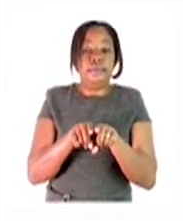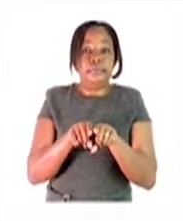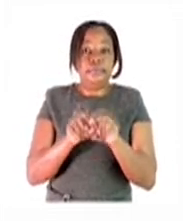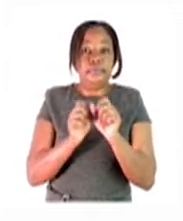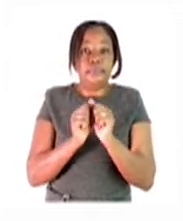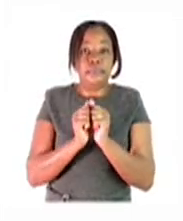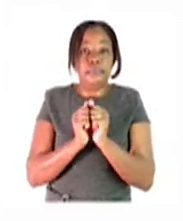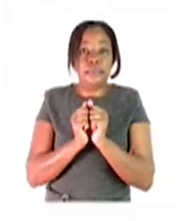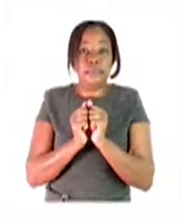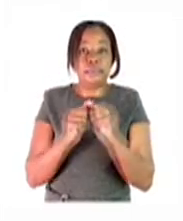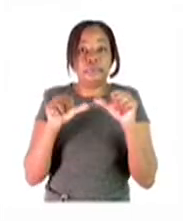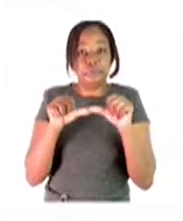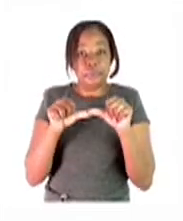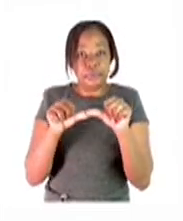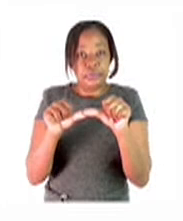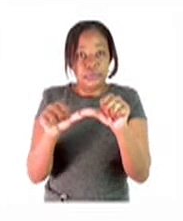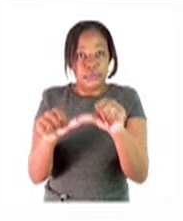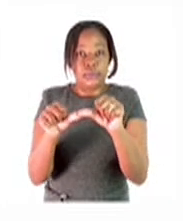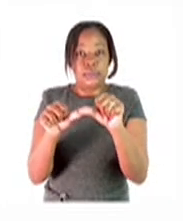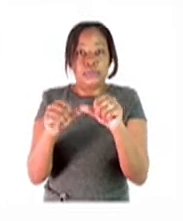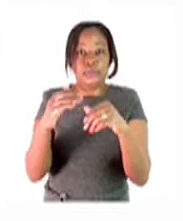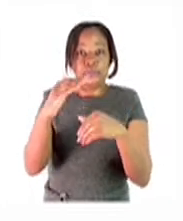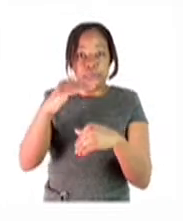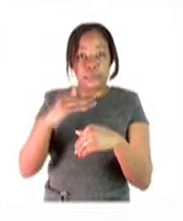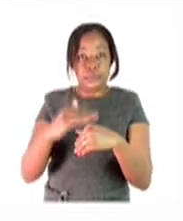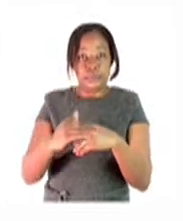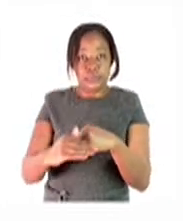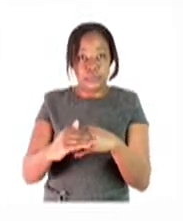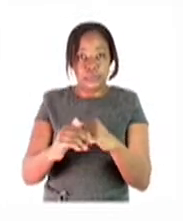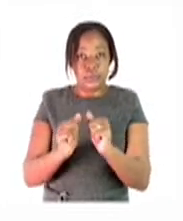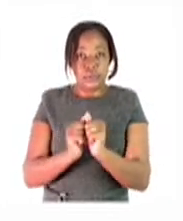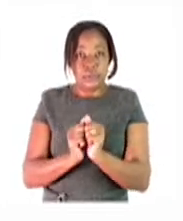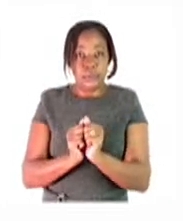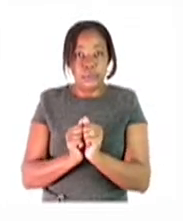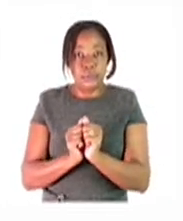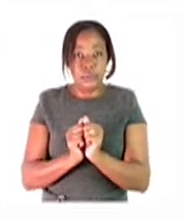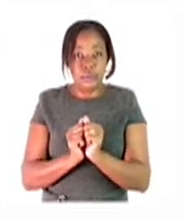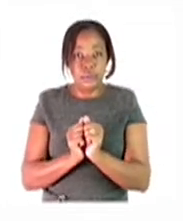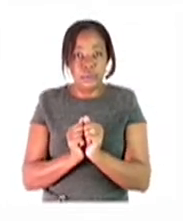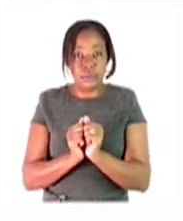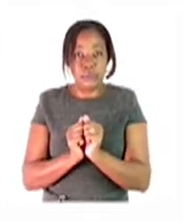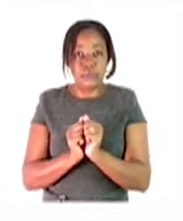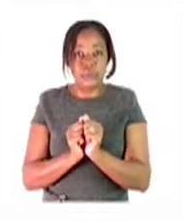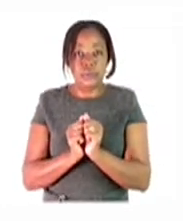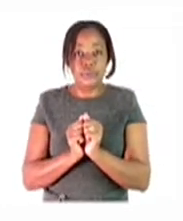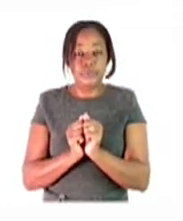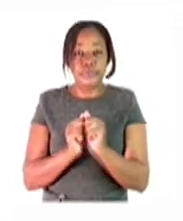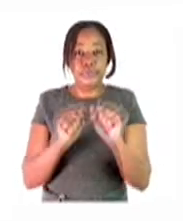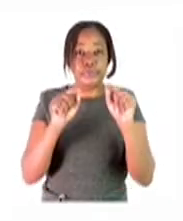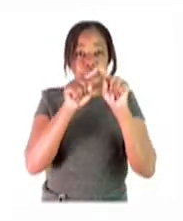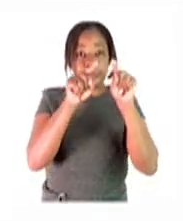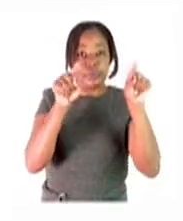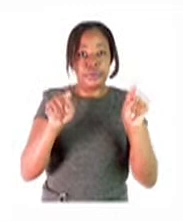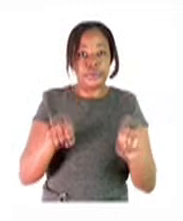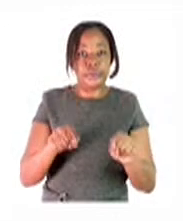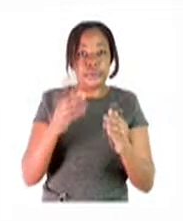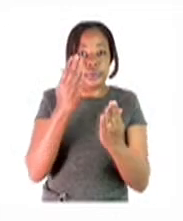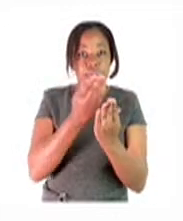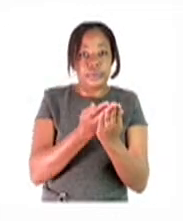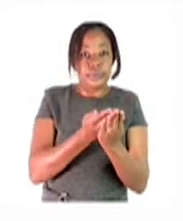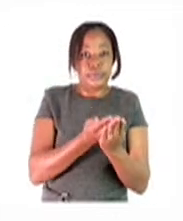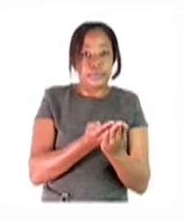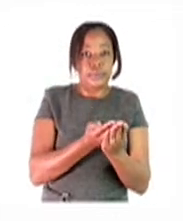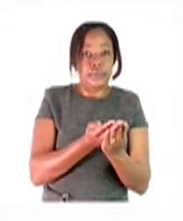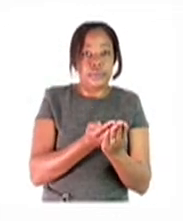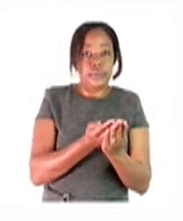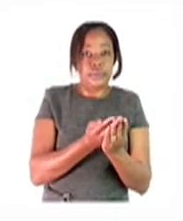let's continue to the next exercises on the same page. You say the name of the picture again at the beginning of the row,